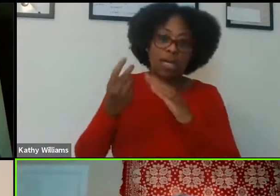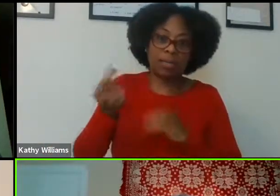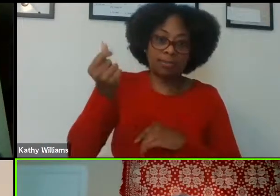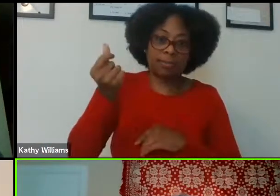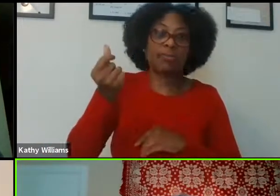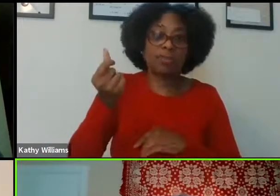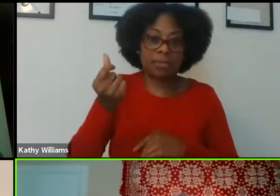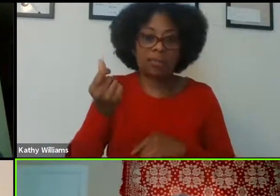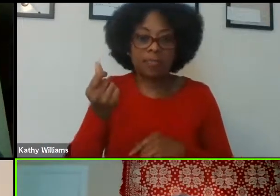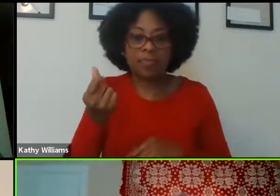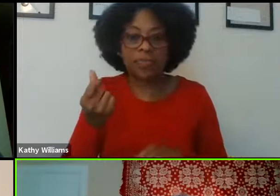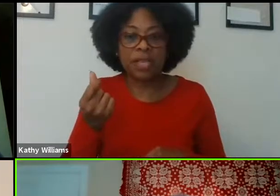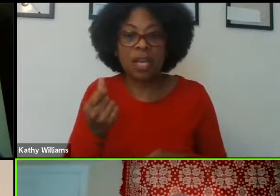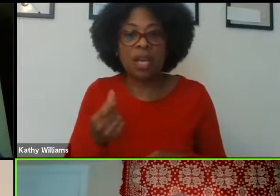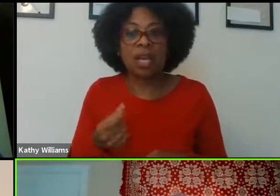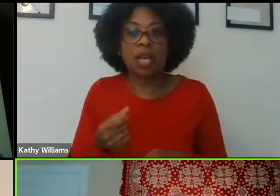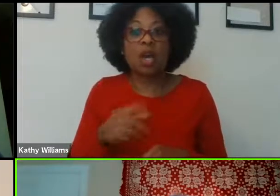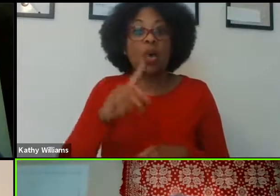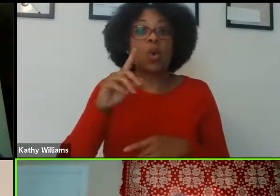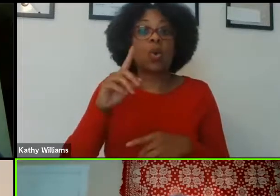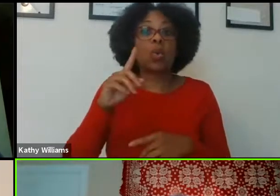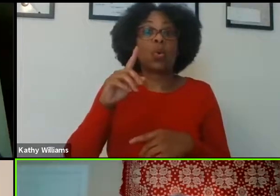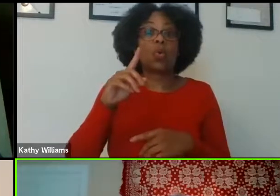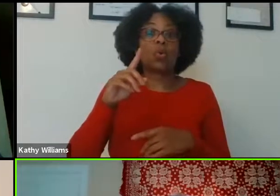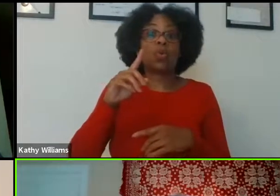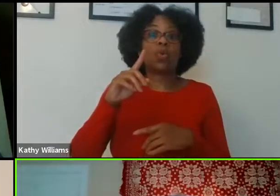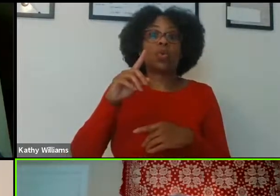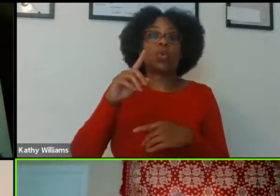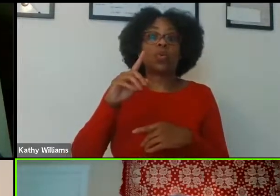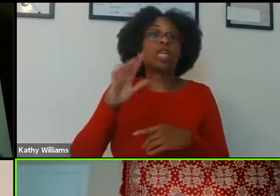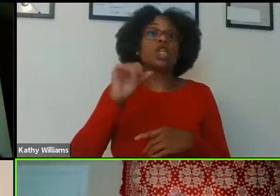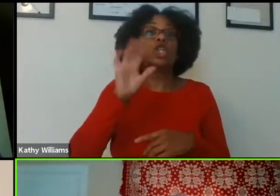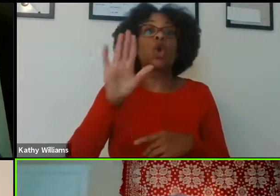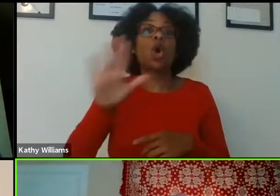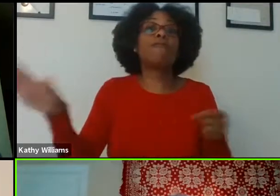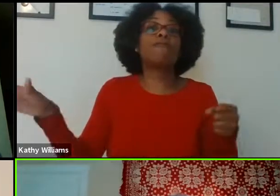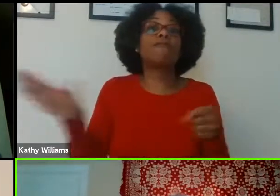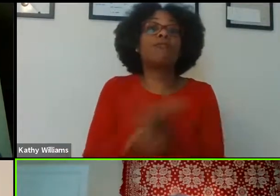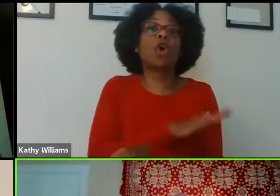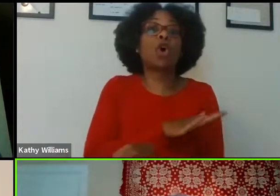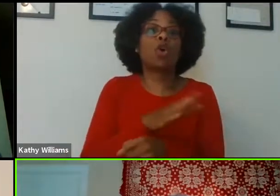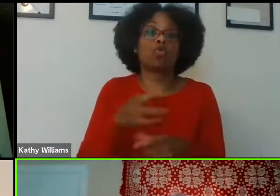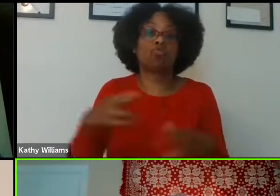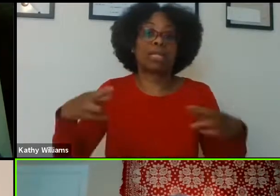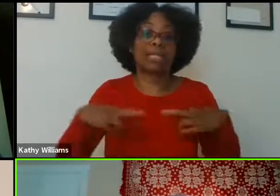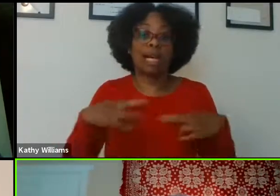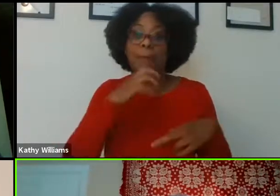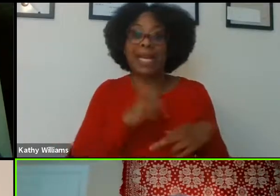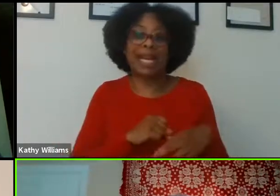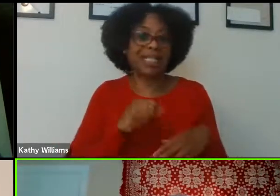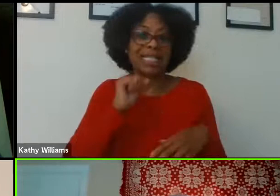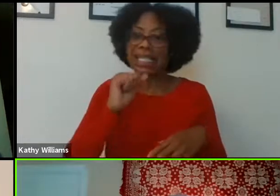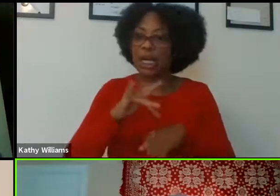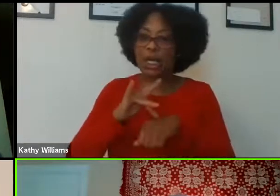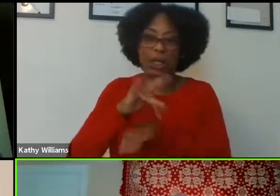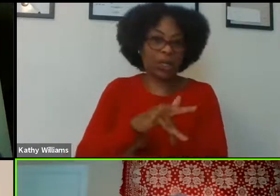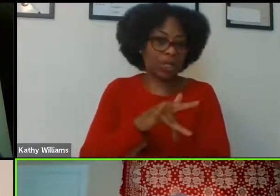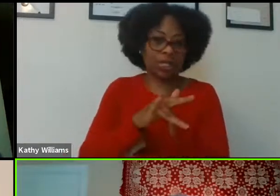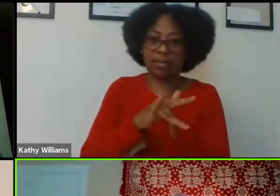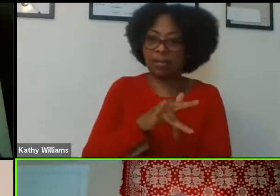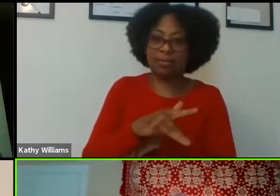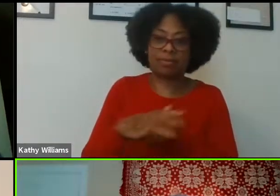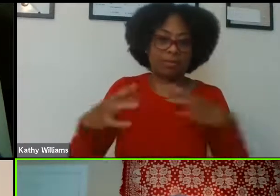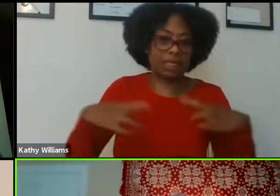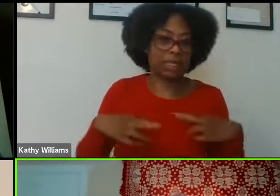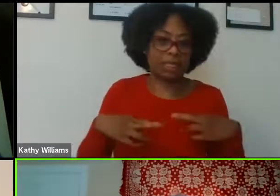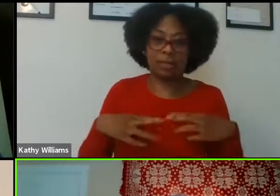converts, and it does so at your full retirement age, not your early retirement age. And the nice thing to know about this is